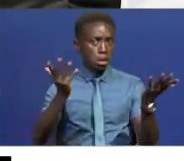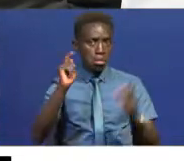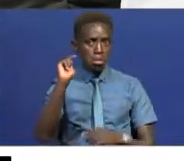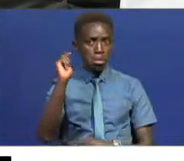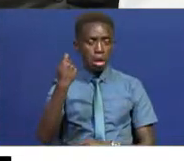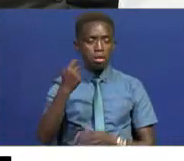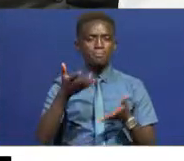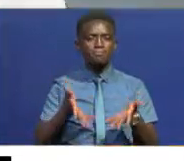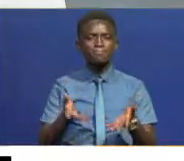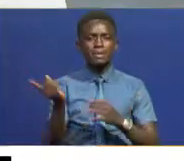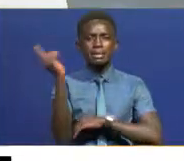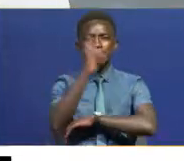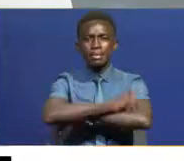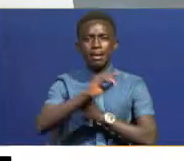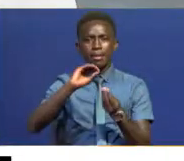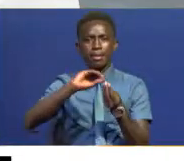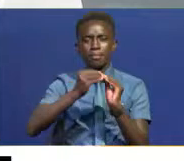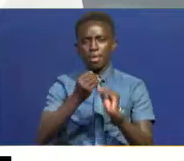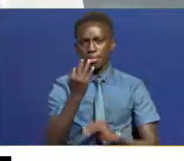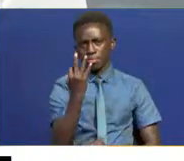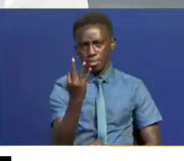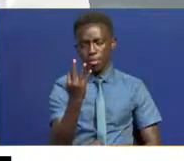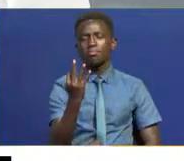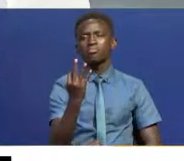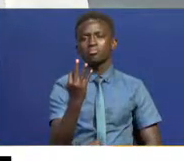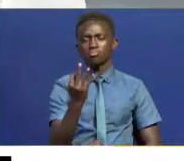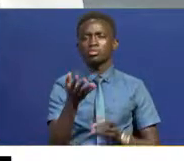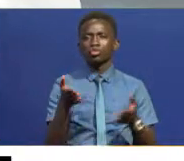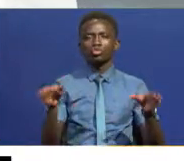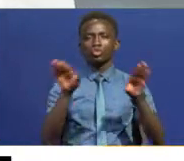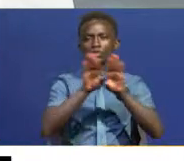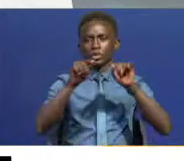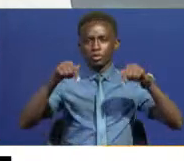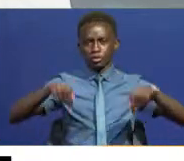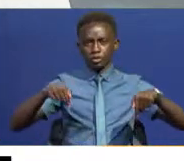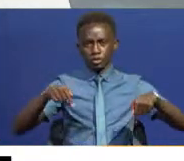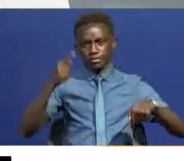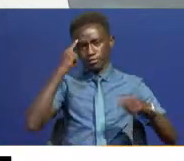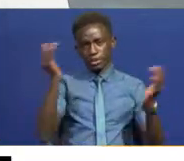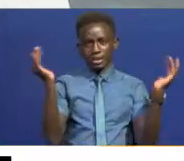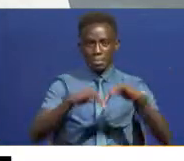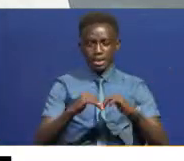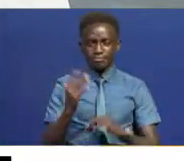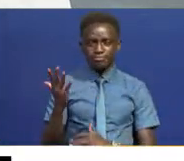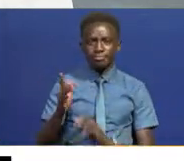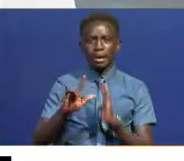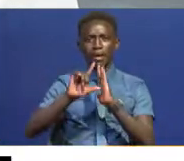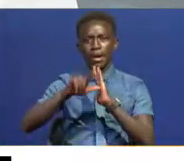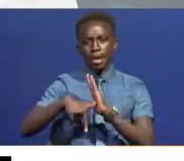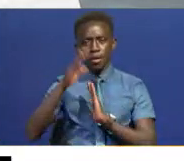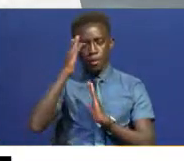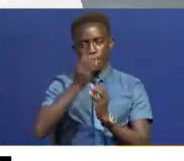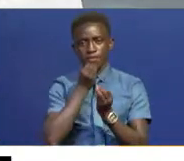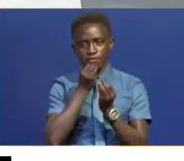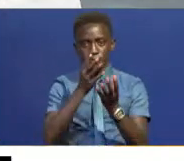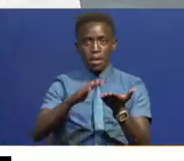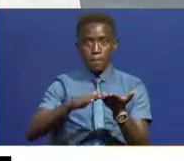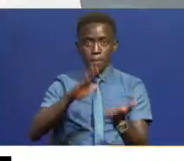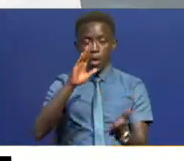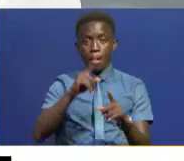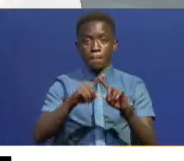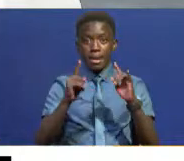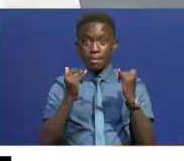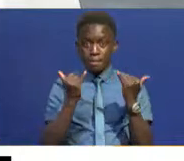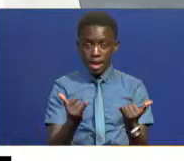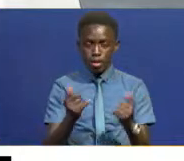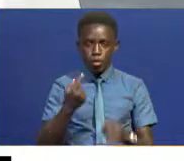it is today that is coming to a close. We'll be crossing over later in this bulletin. But for now,